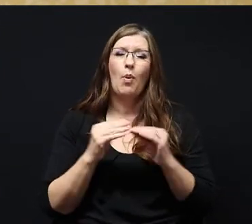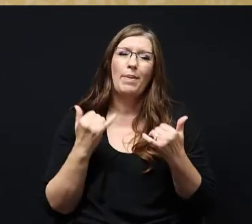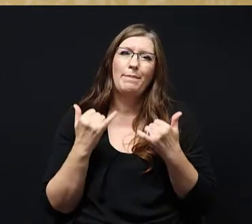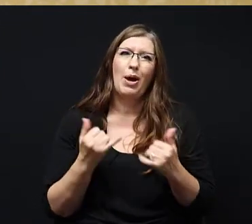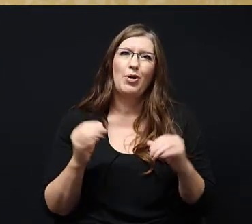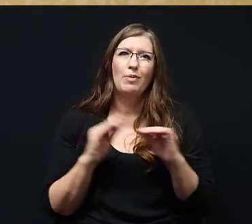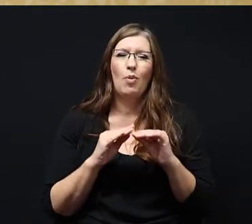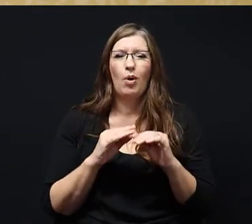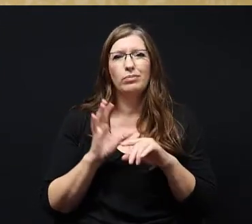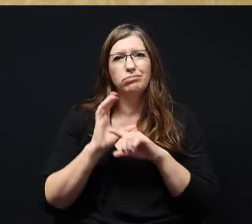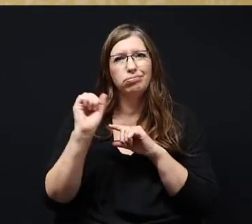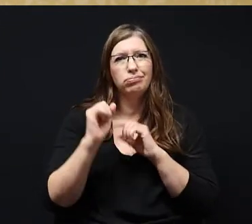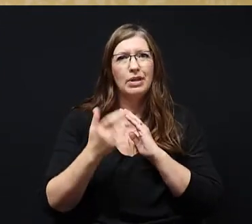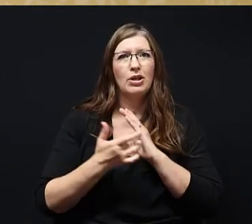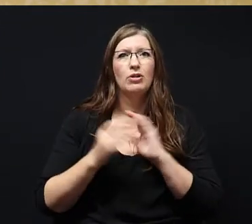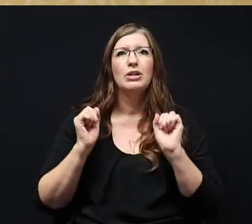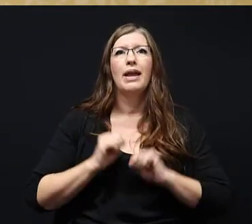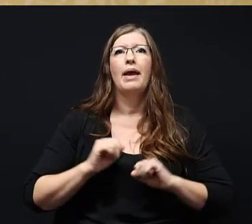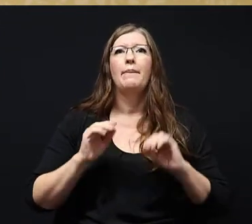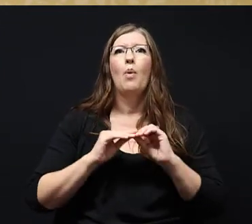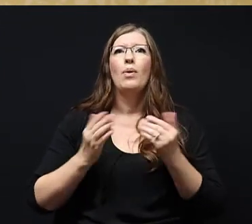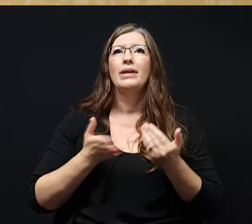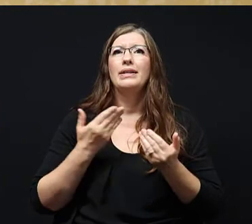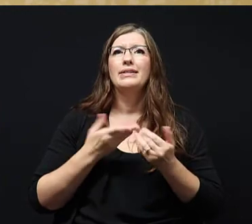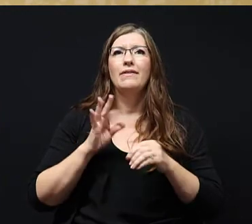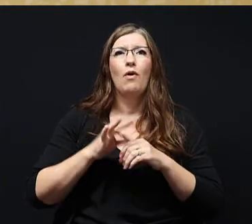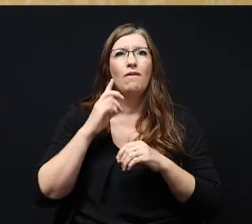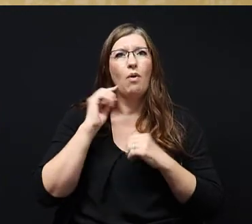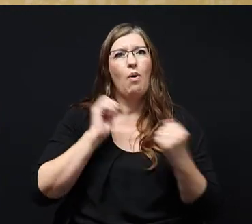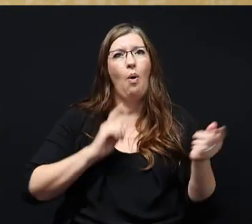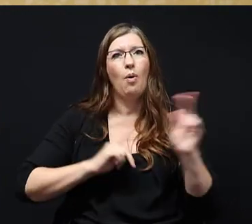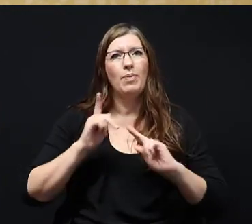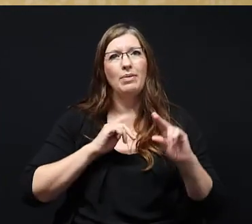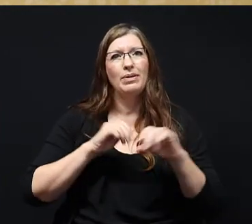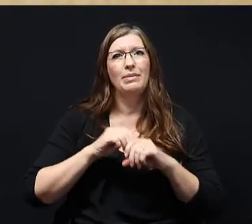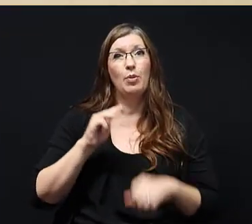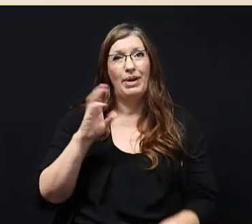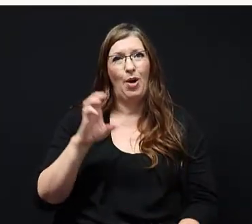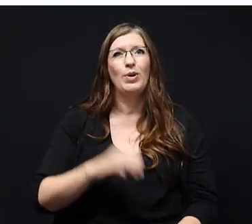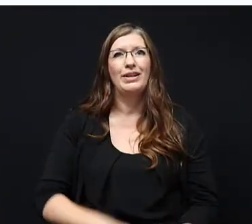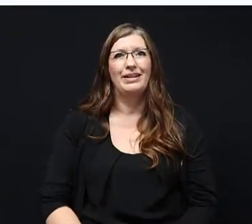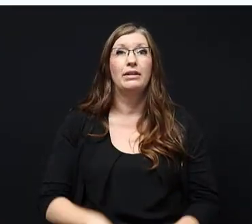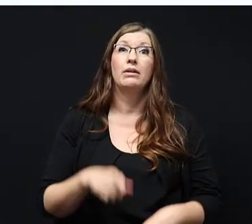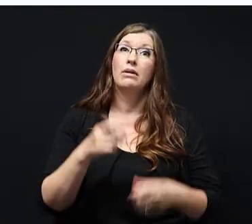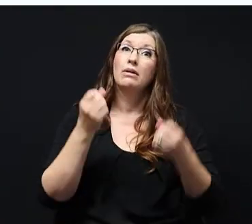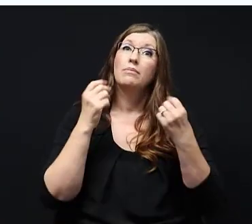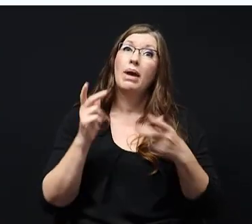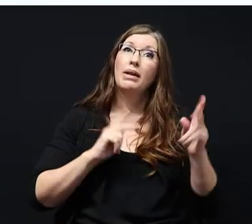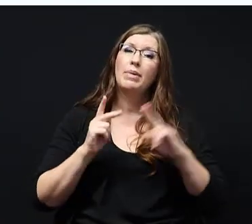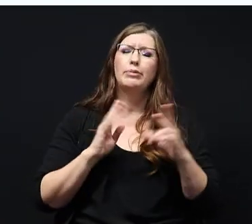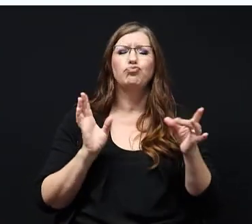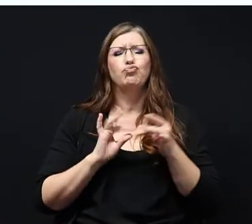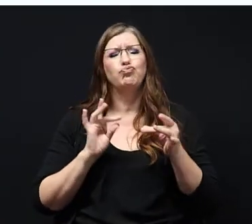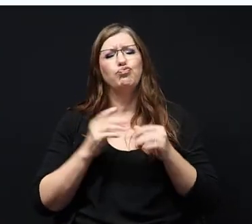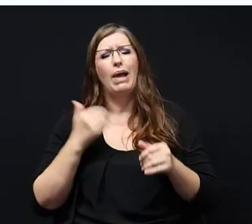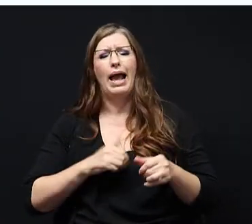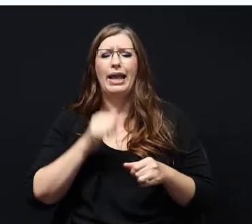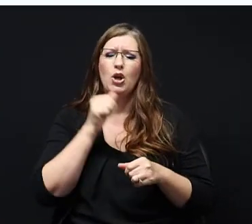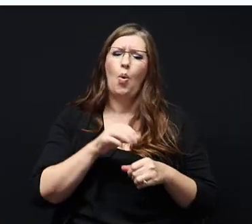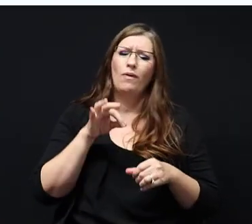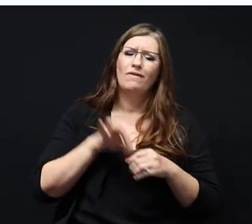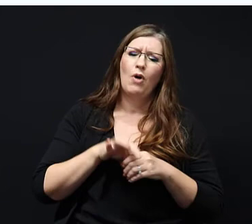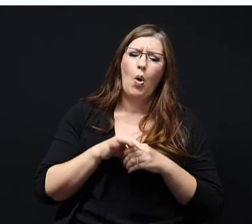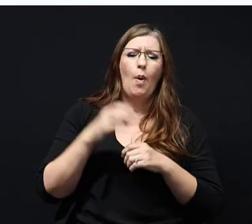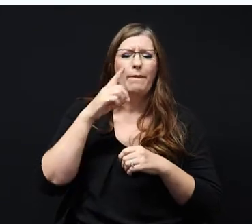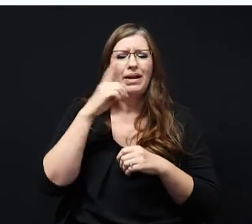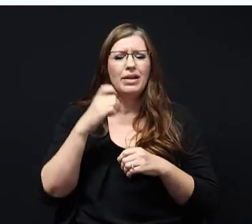equipment and our technology so that voting can be easier for everyone in Maricopa County. A lot of people say that they don't vote,